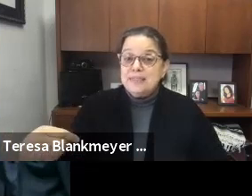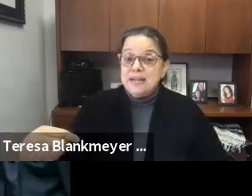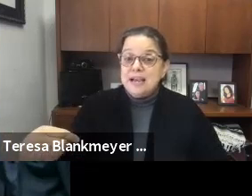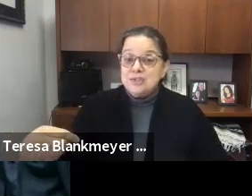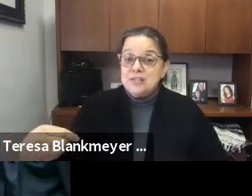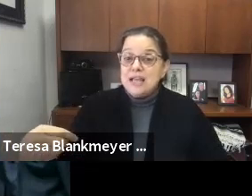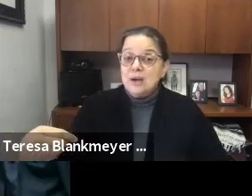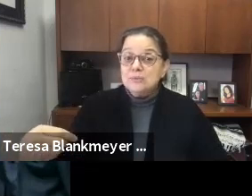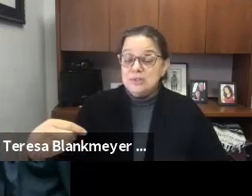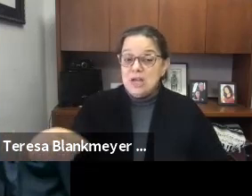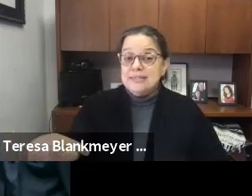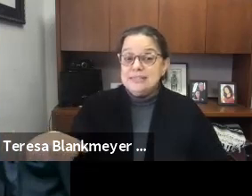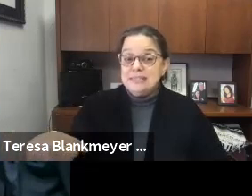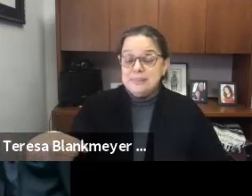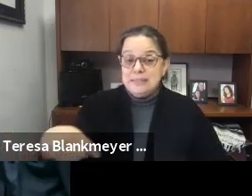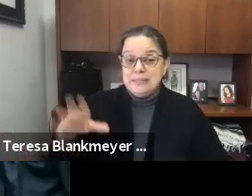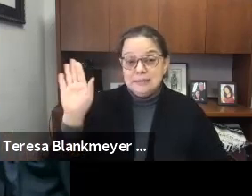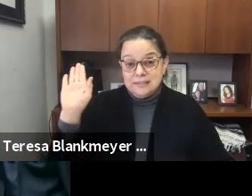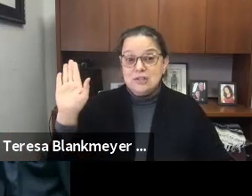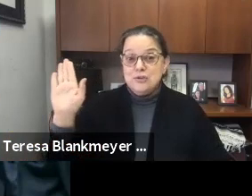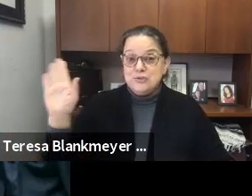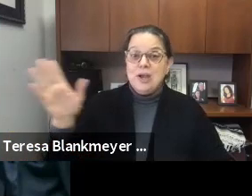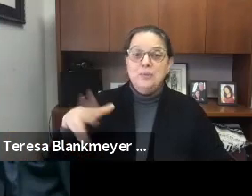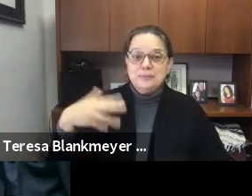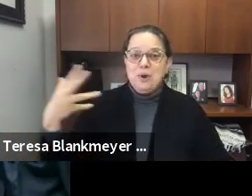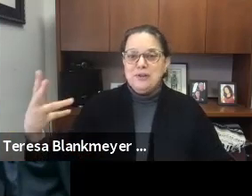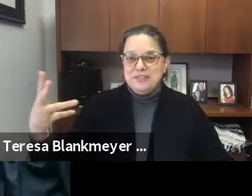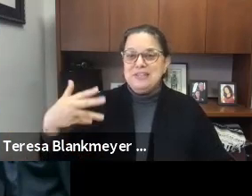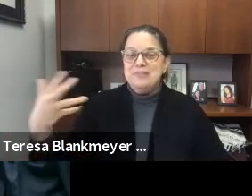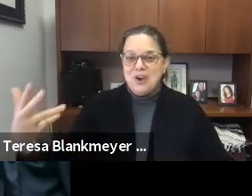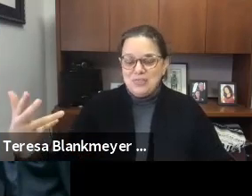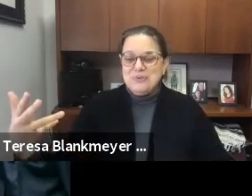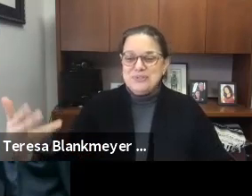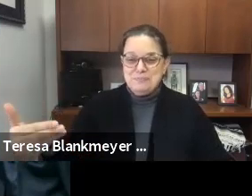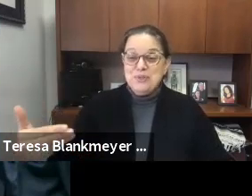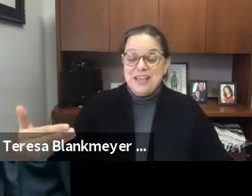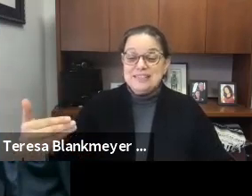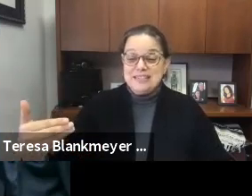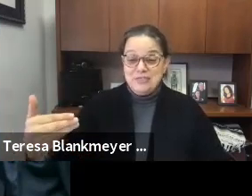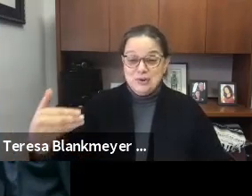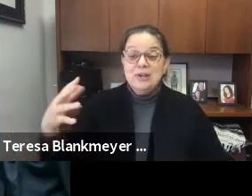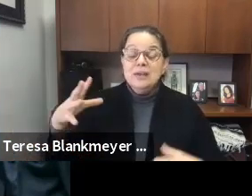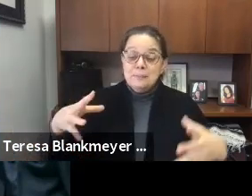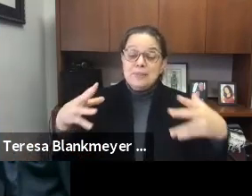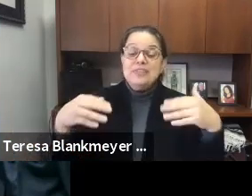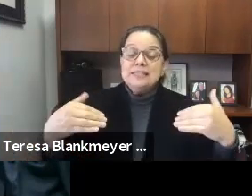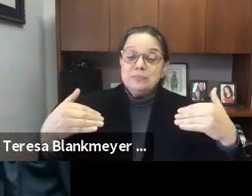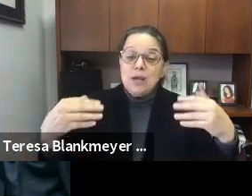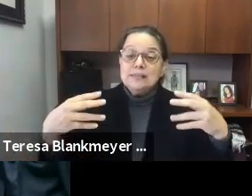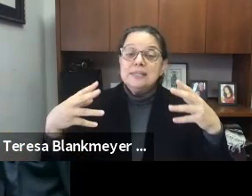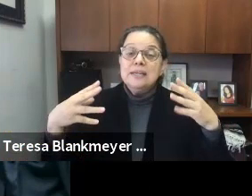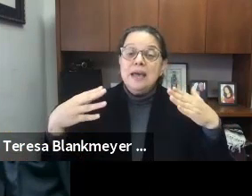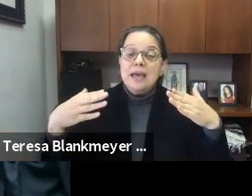funded by the National Council on Disability. And disclosure, I was part of the team of authors that put that together. But